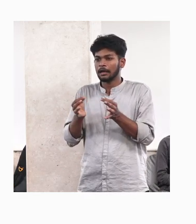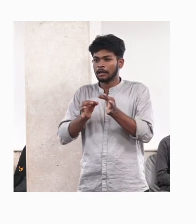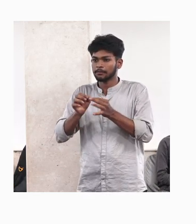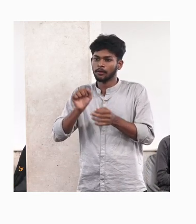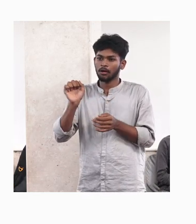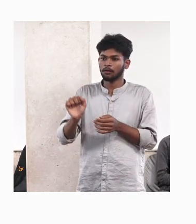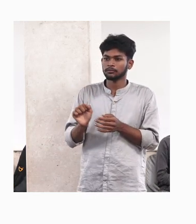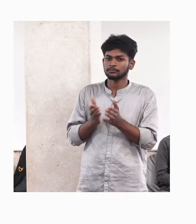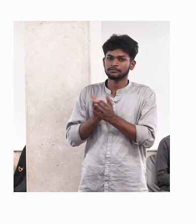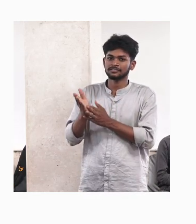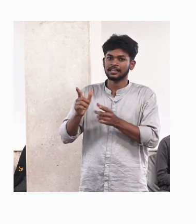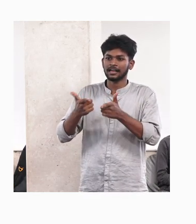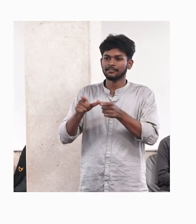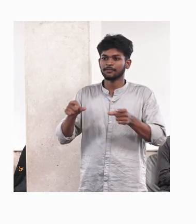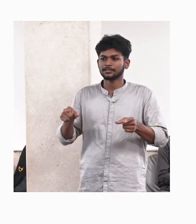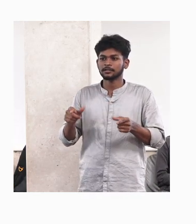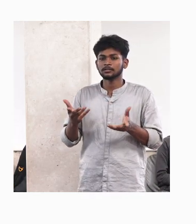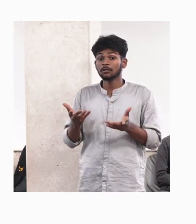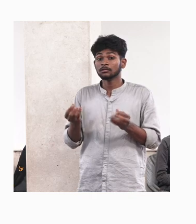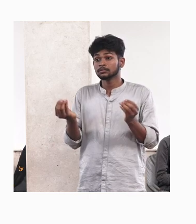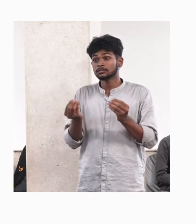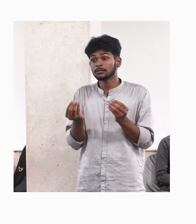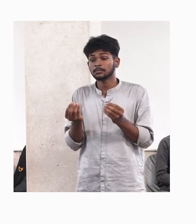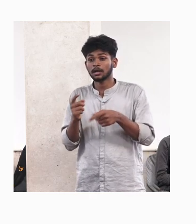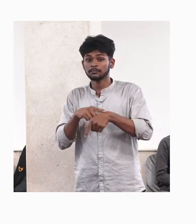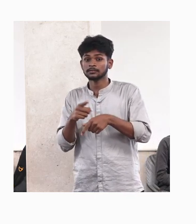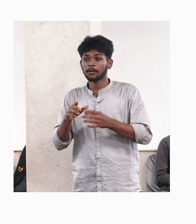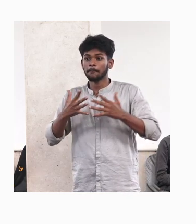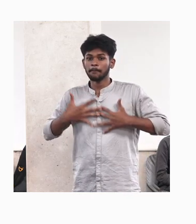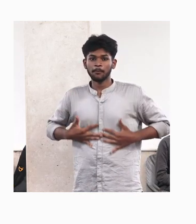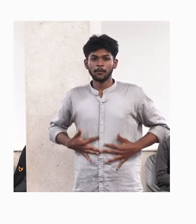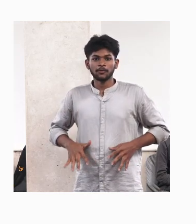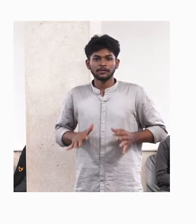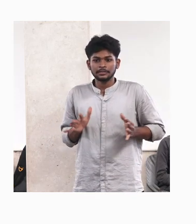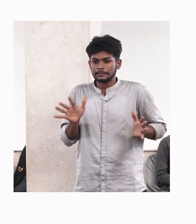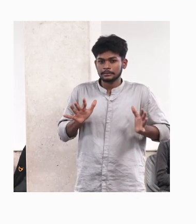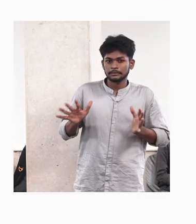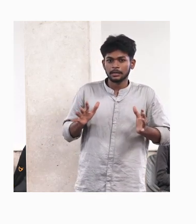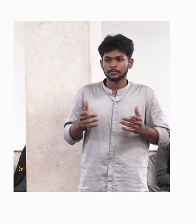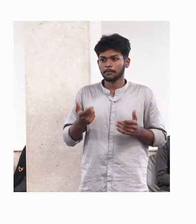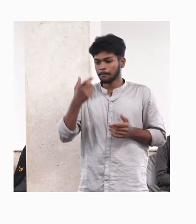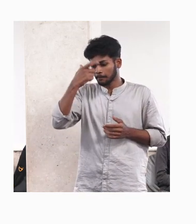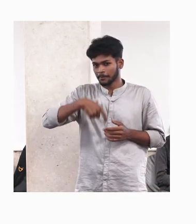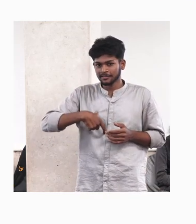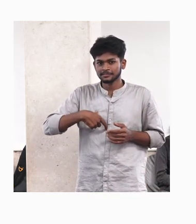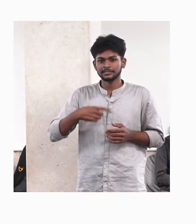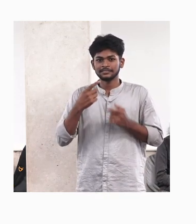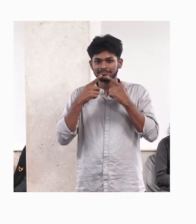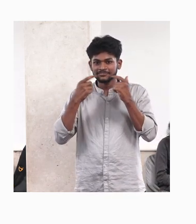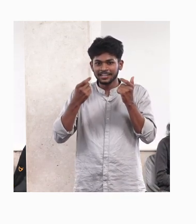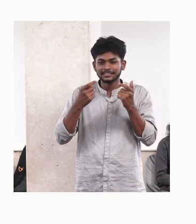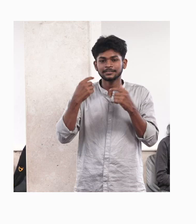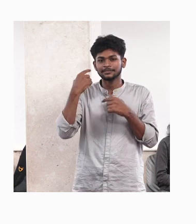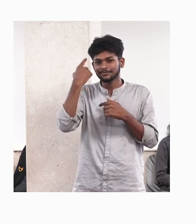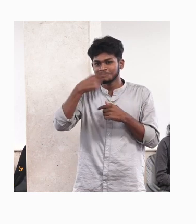language, but the other is the embodied side, the body. The body with the posture, the voice, the face,